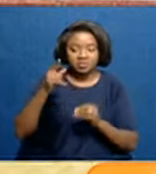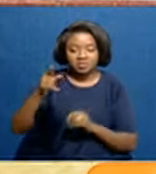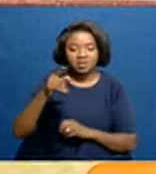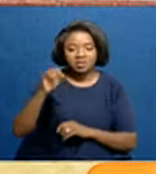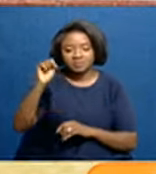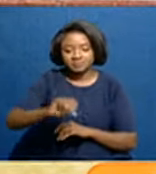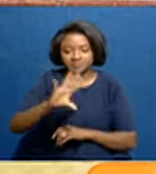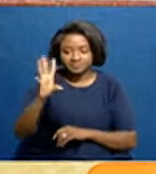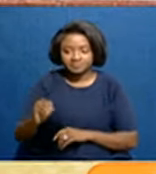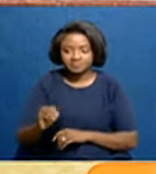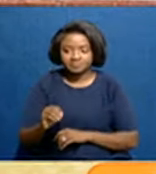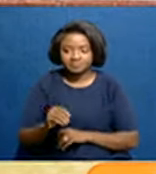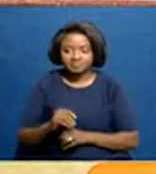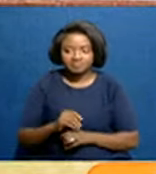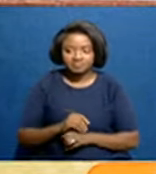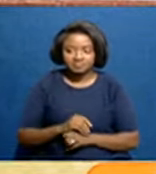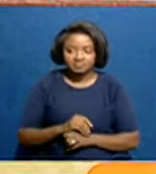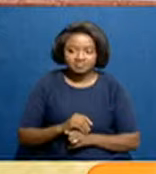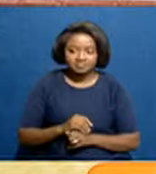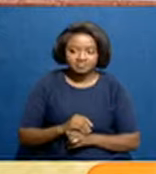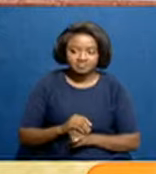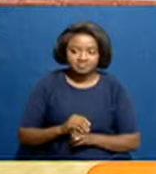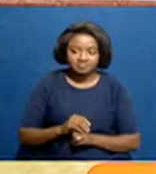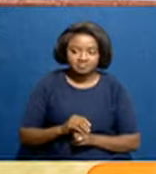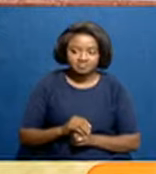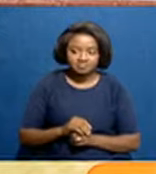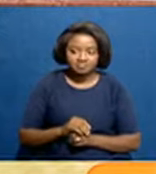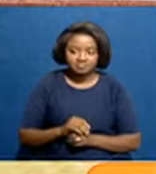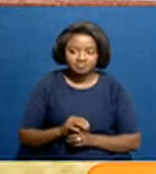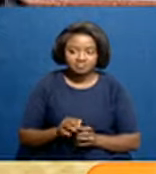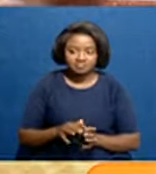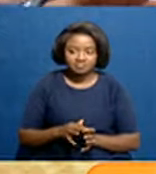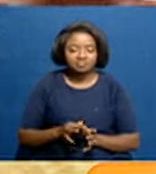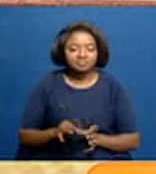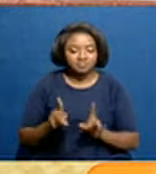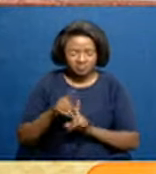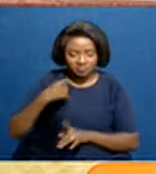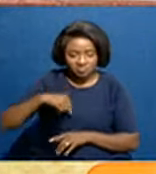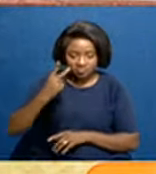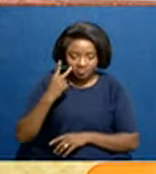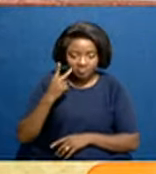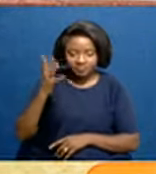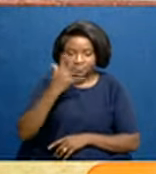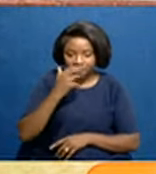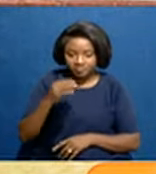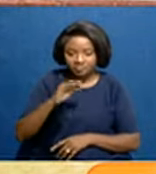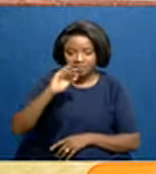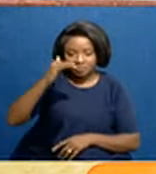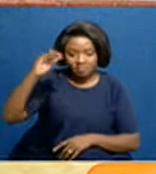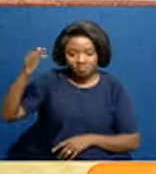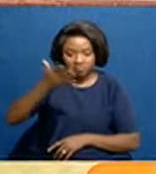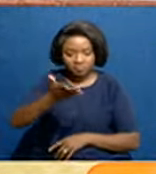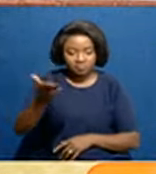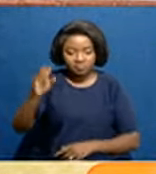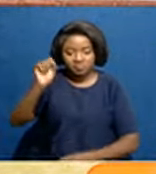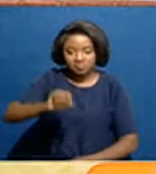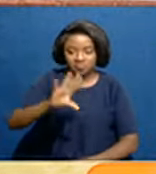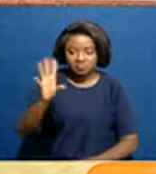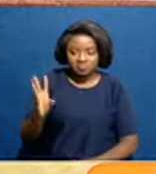Joburg. Yes. And, you know, and you saw some of the, you know, beautiful cities in South Africa.